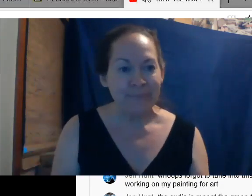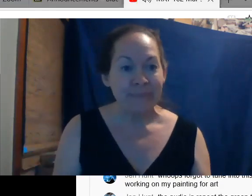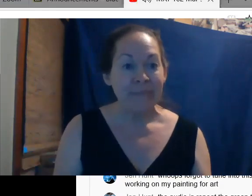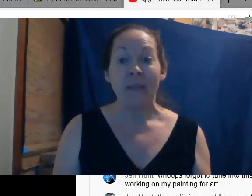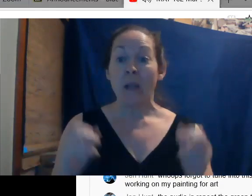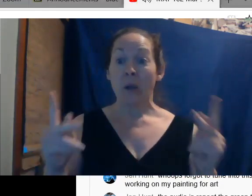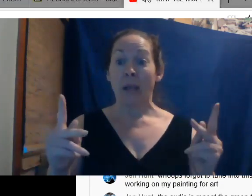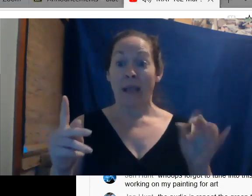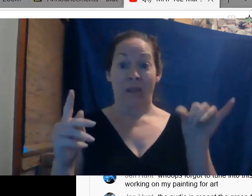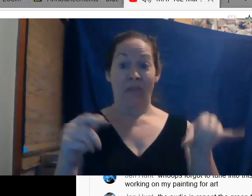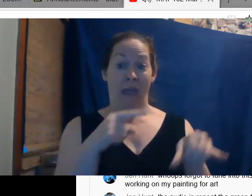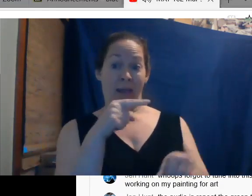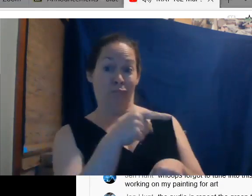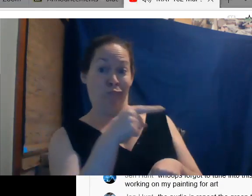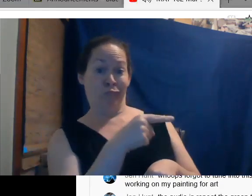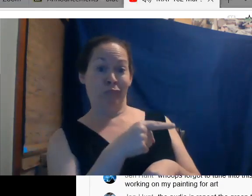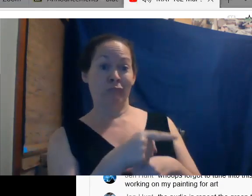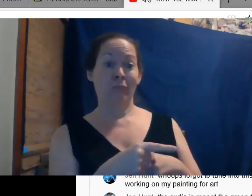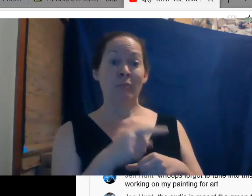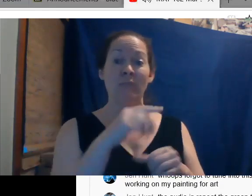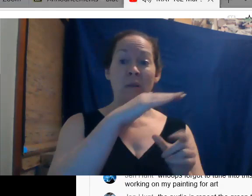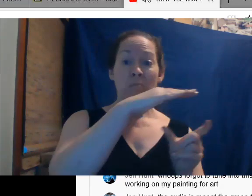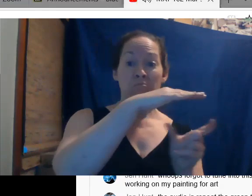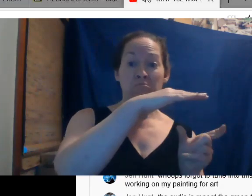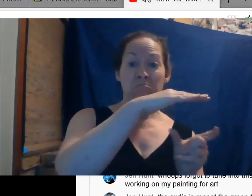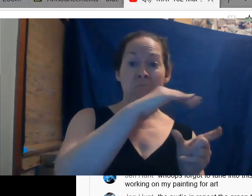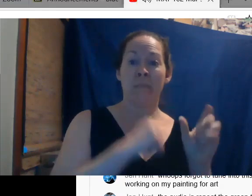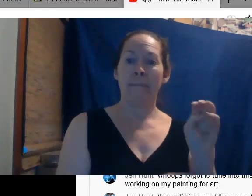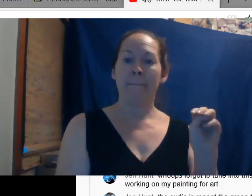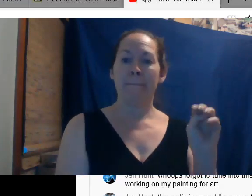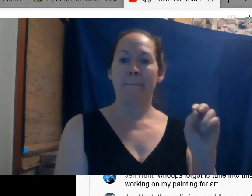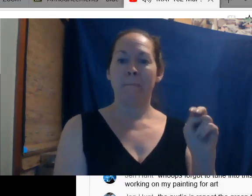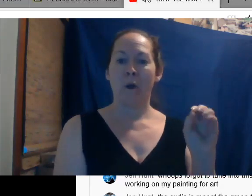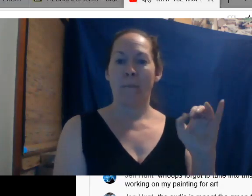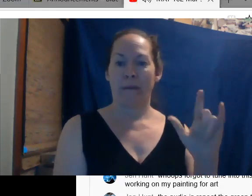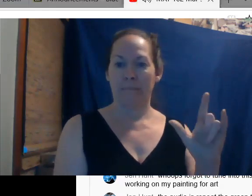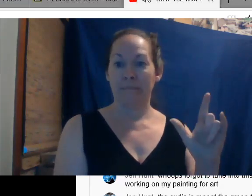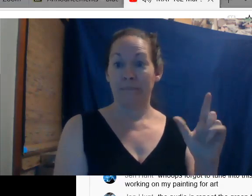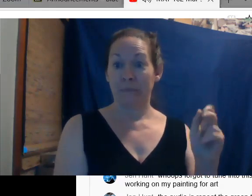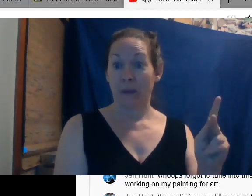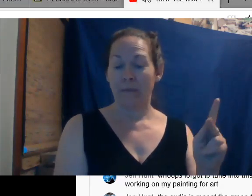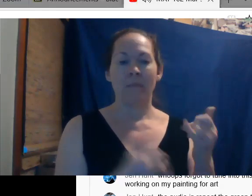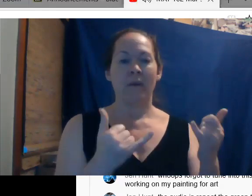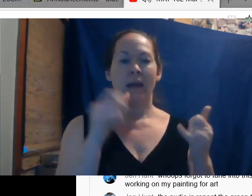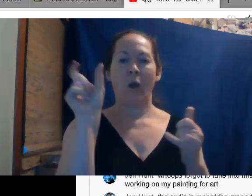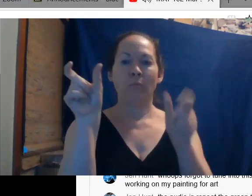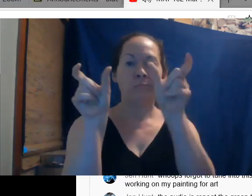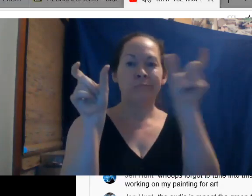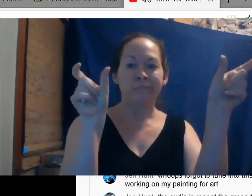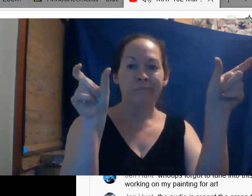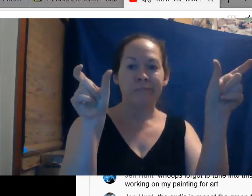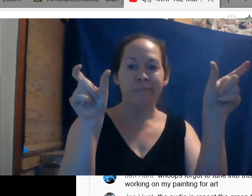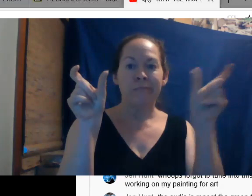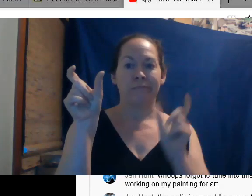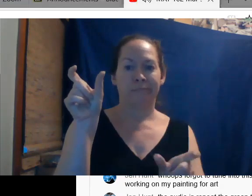no additions and subtractions in the denominator. So I can look at it term by term of the numerator,